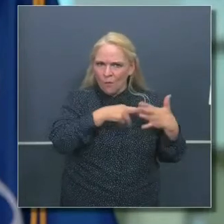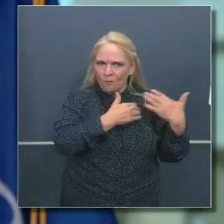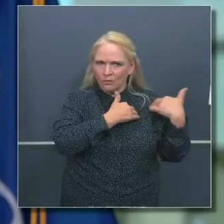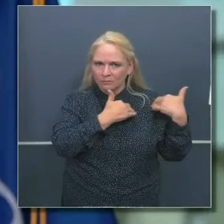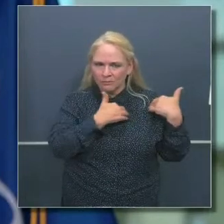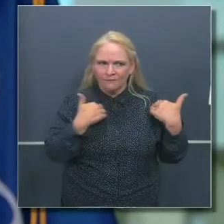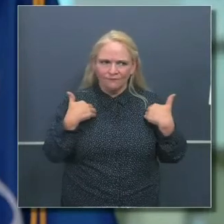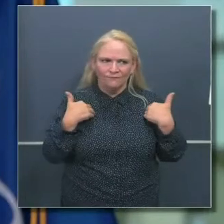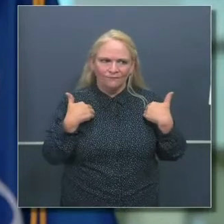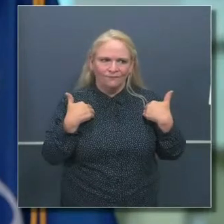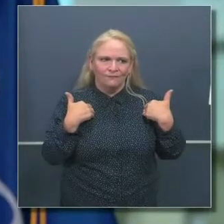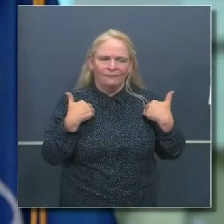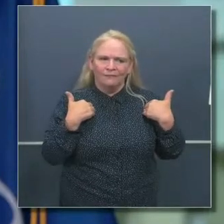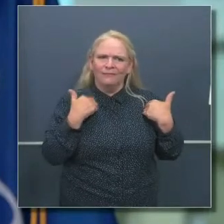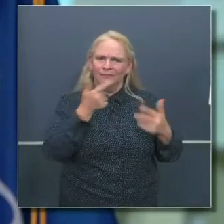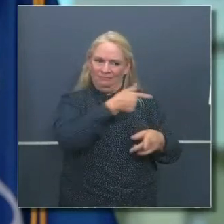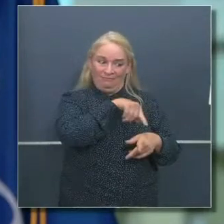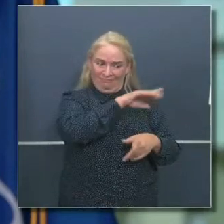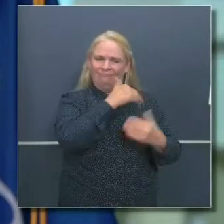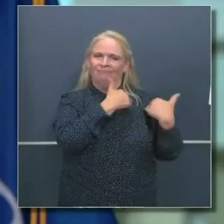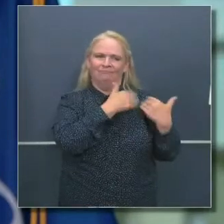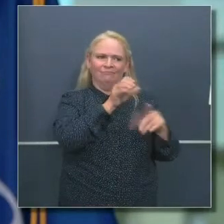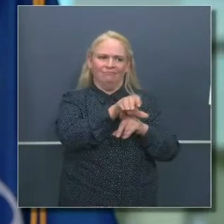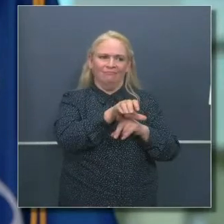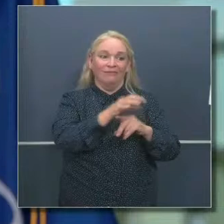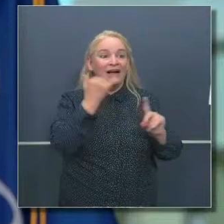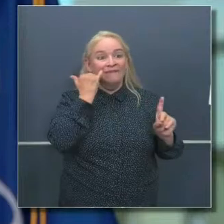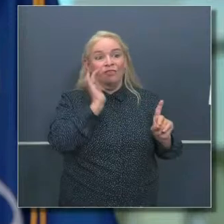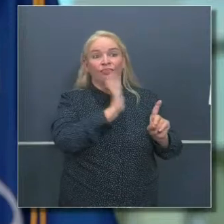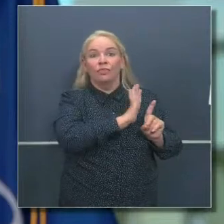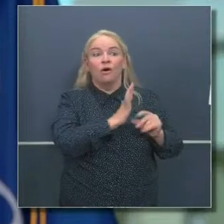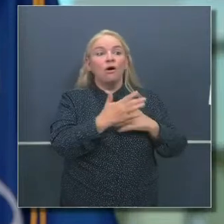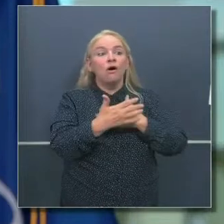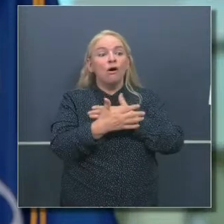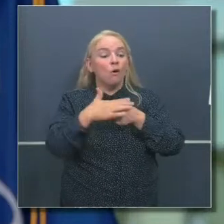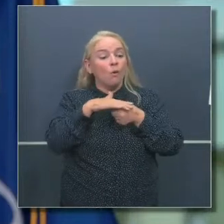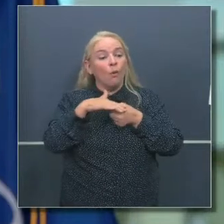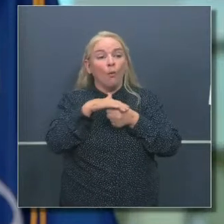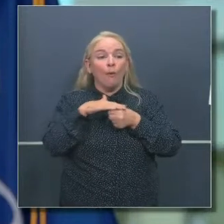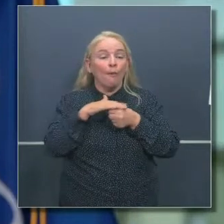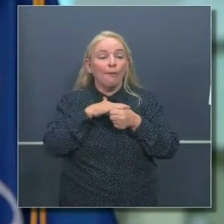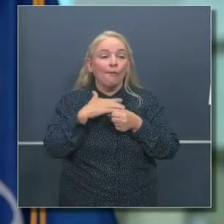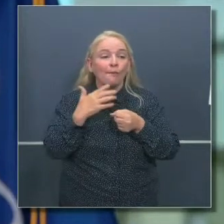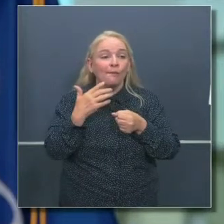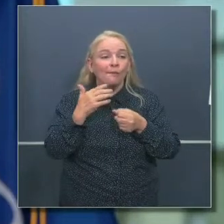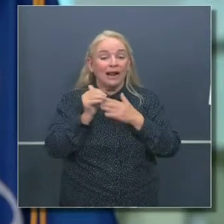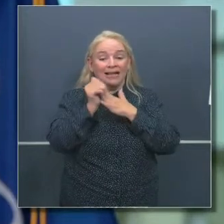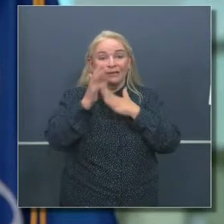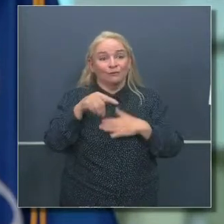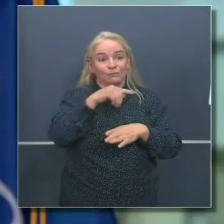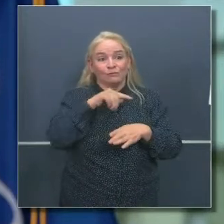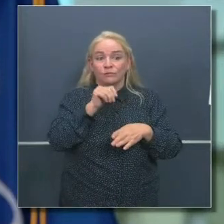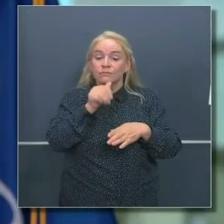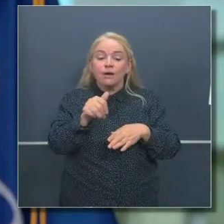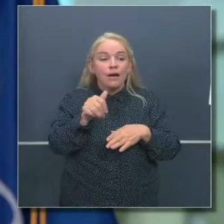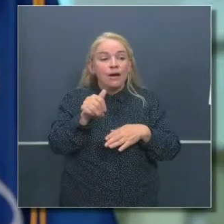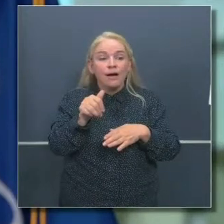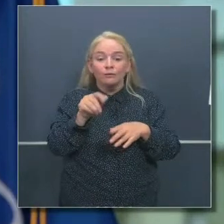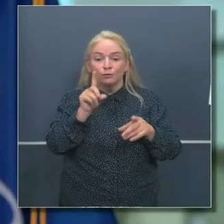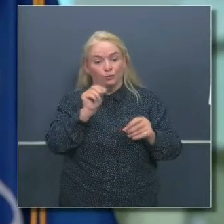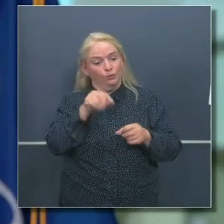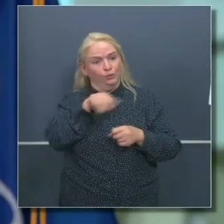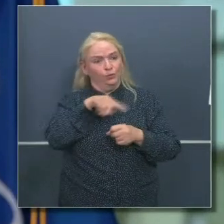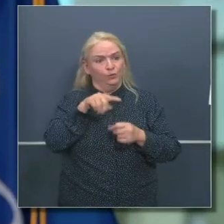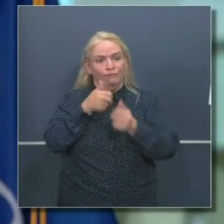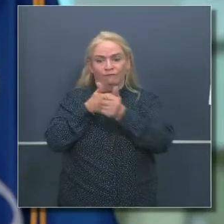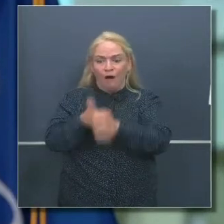play on the enforcement. If we don't see those roles being advanced, if we don't see the level of